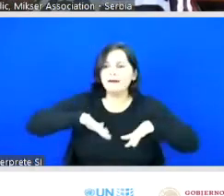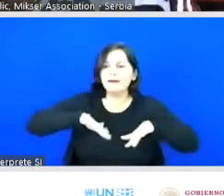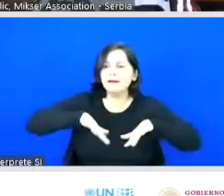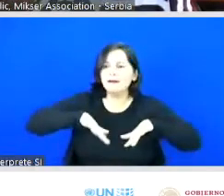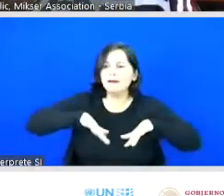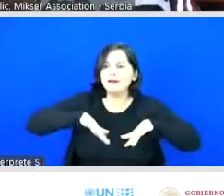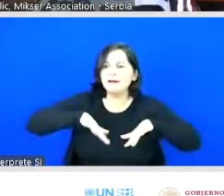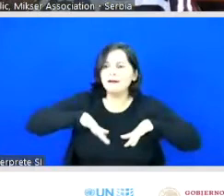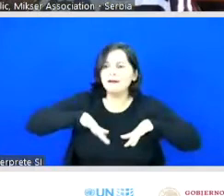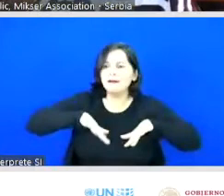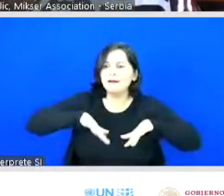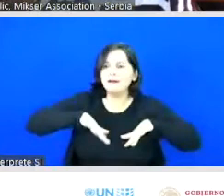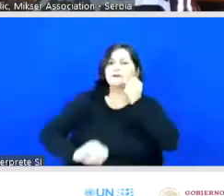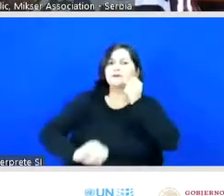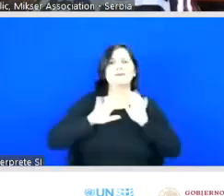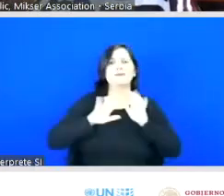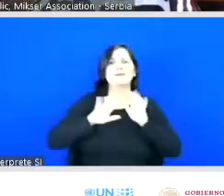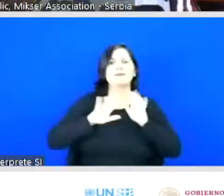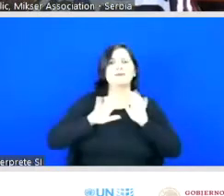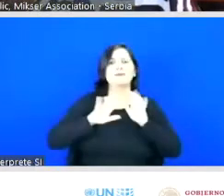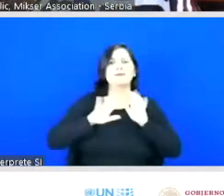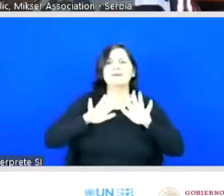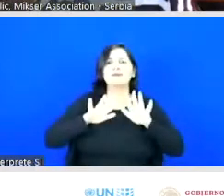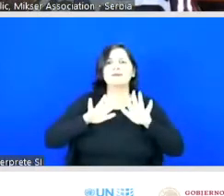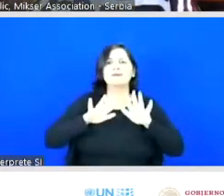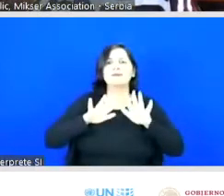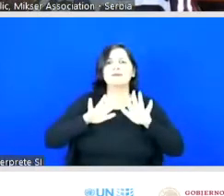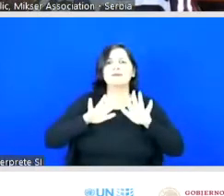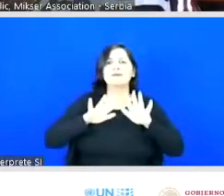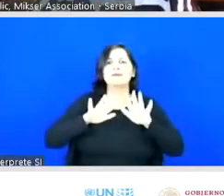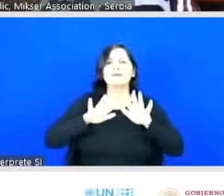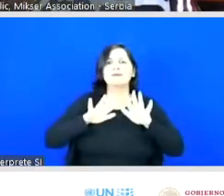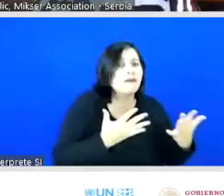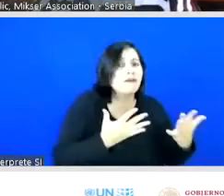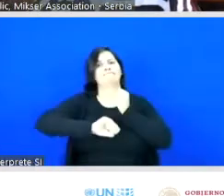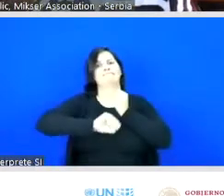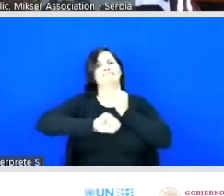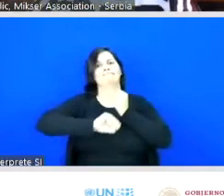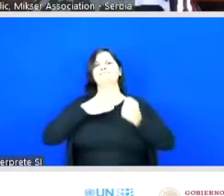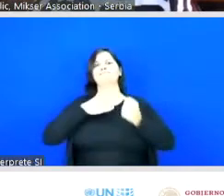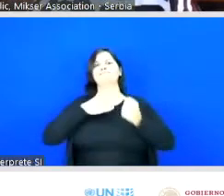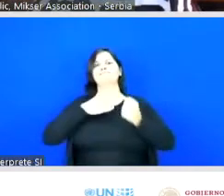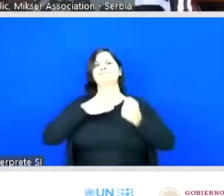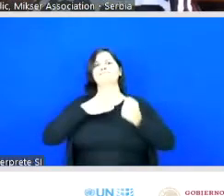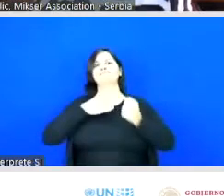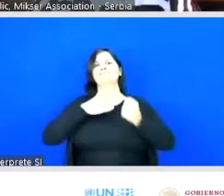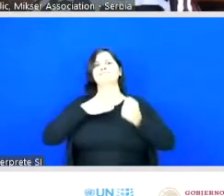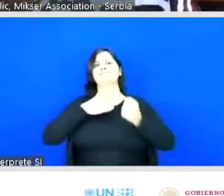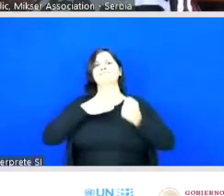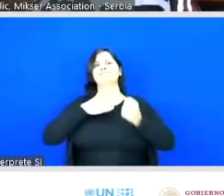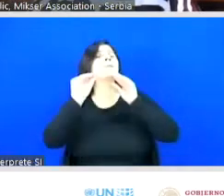to move from, you know, talk to action, credible, you know, strong action that we can hit the ground